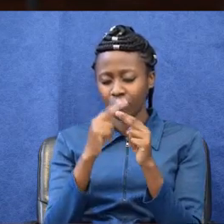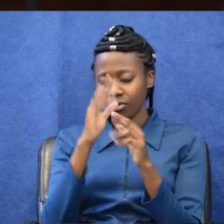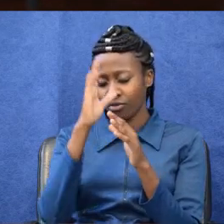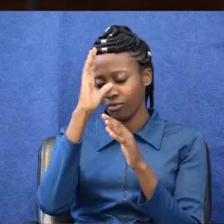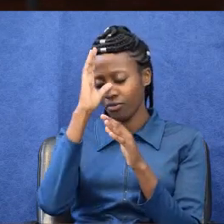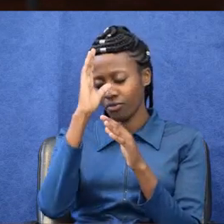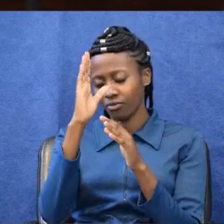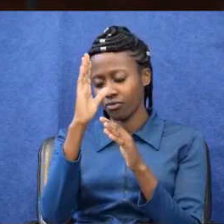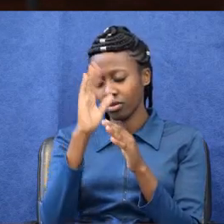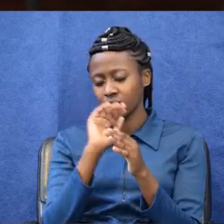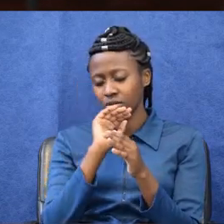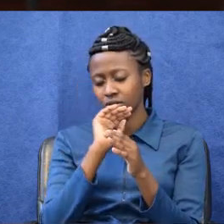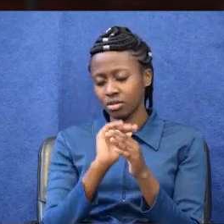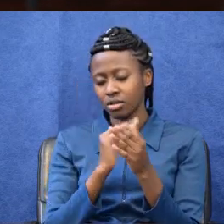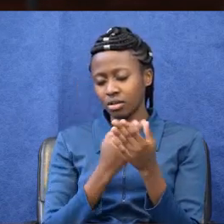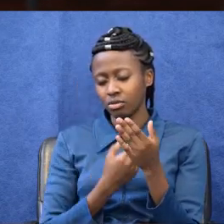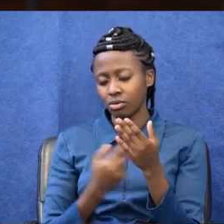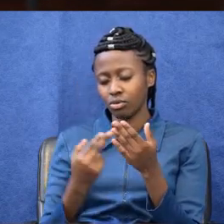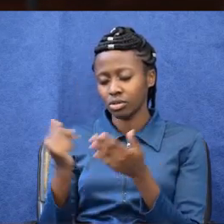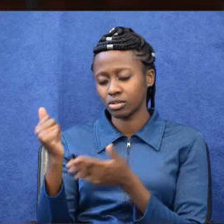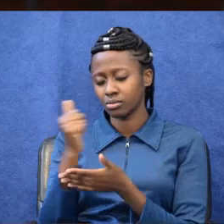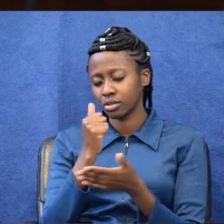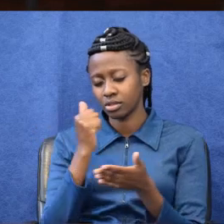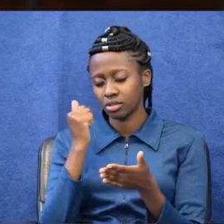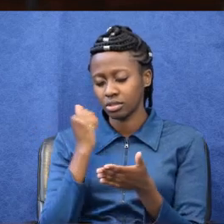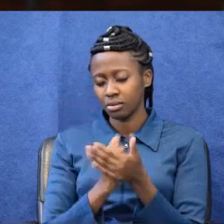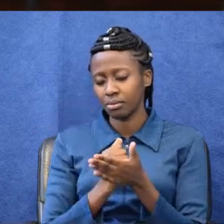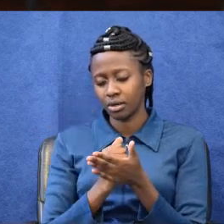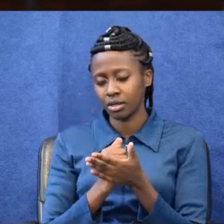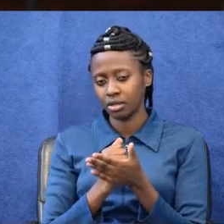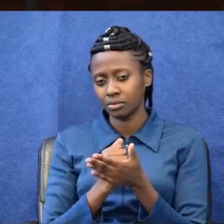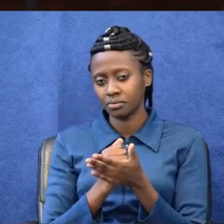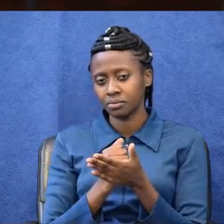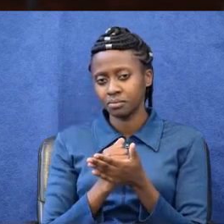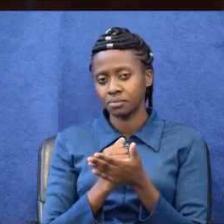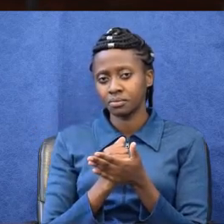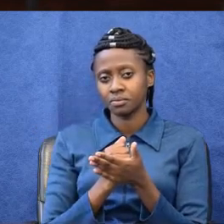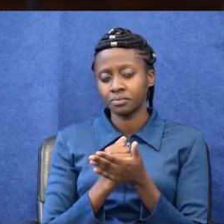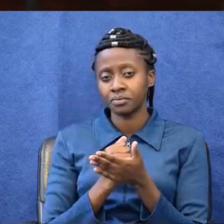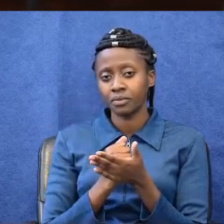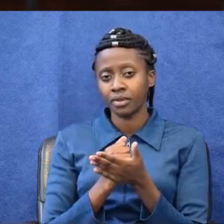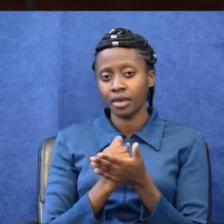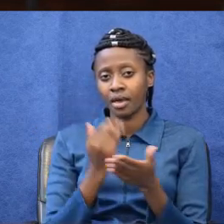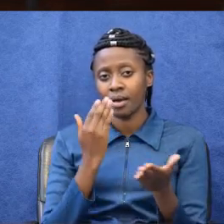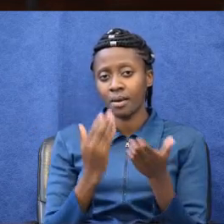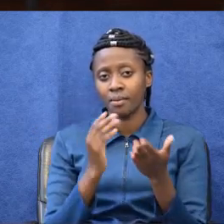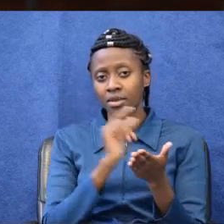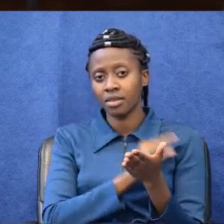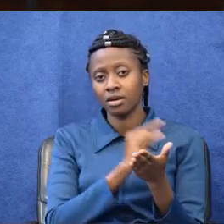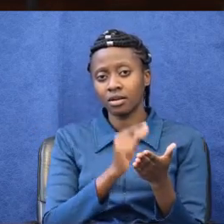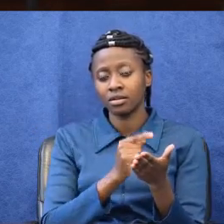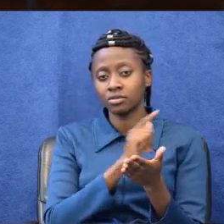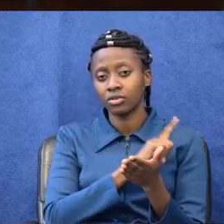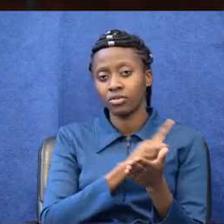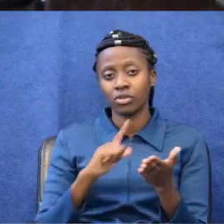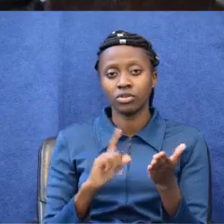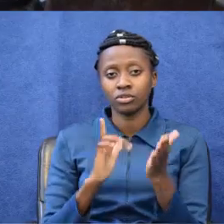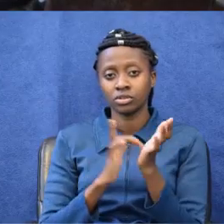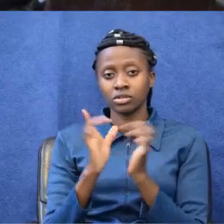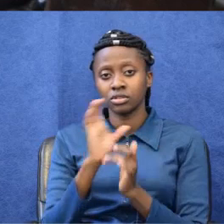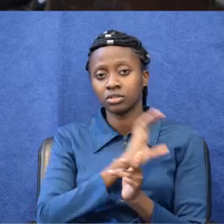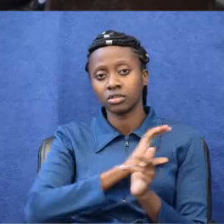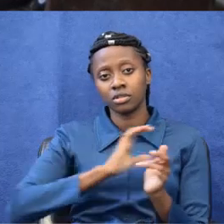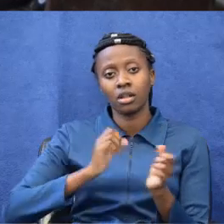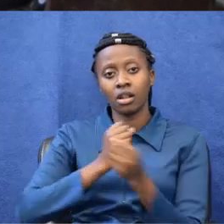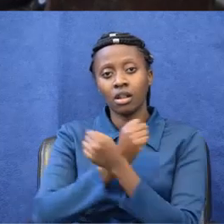and the Holy Spirit. Amen. Amen. Amen. And now may the grace of our Lord Jesus Christ and the love